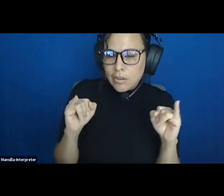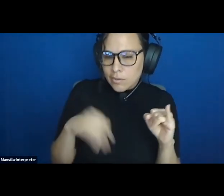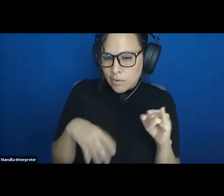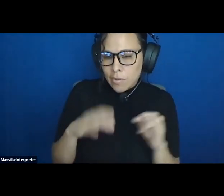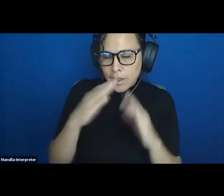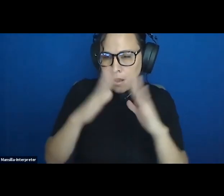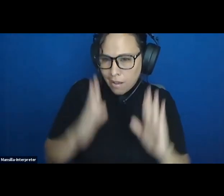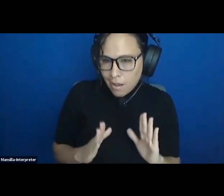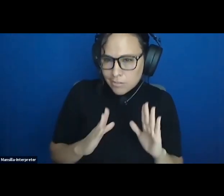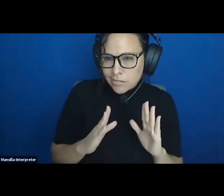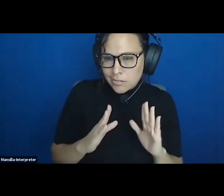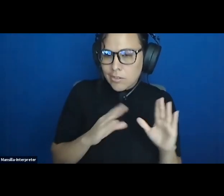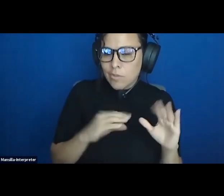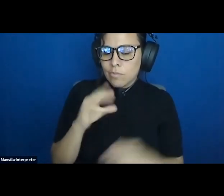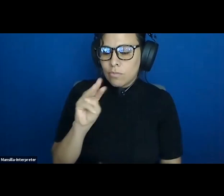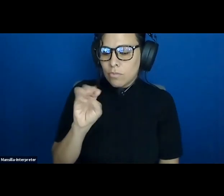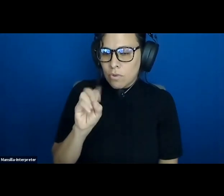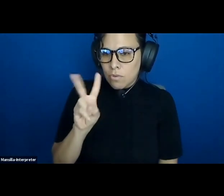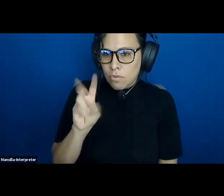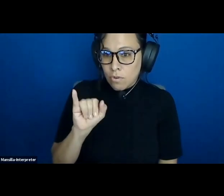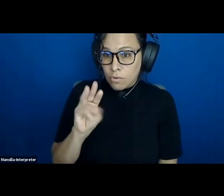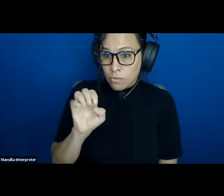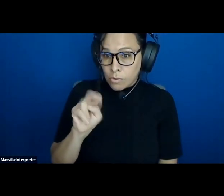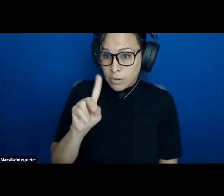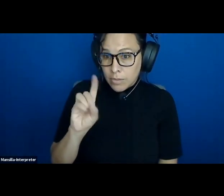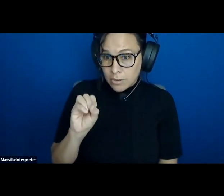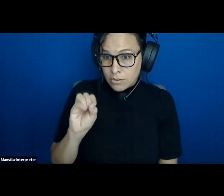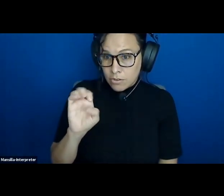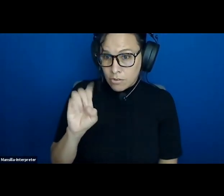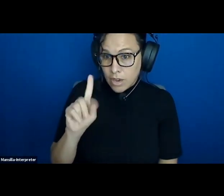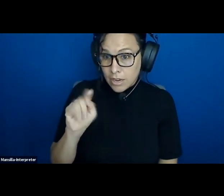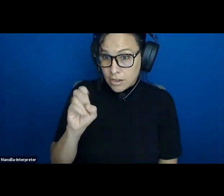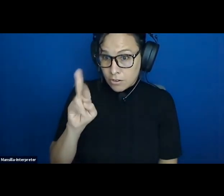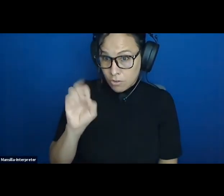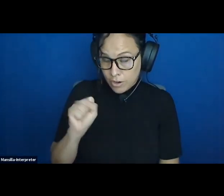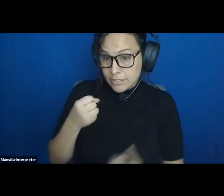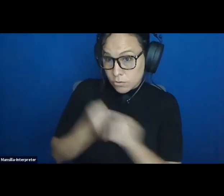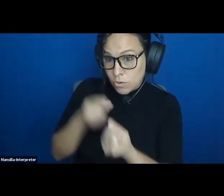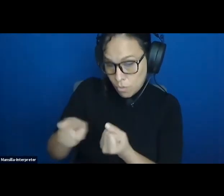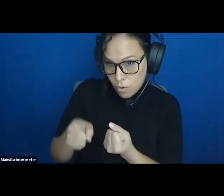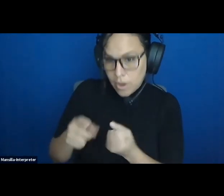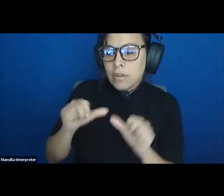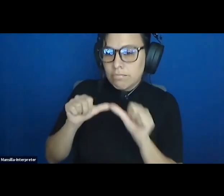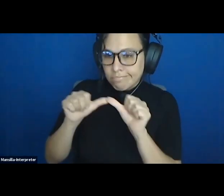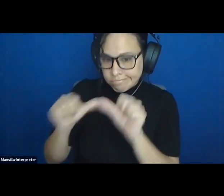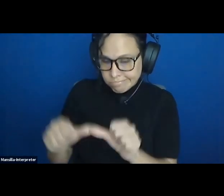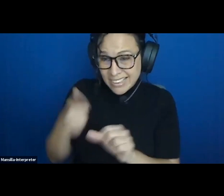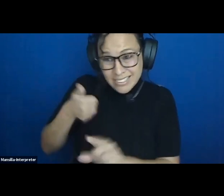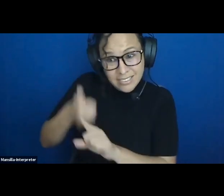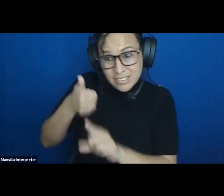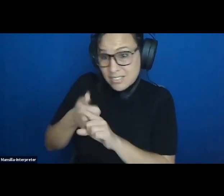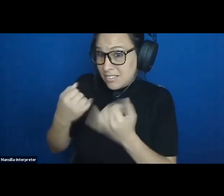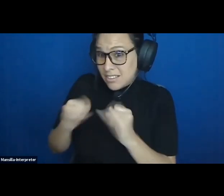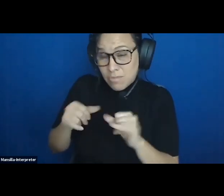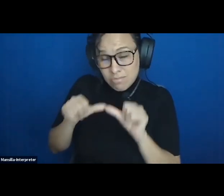Editores that helped with the payment for two more issues. Margaret then was the sole main editor of issue